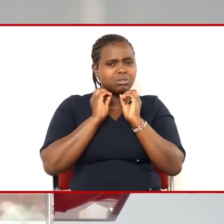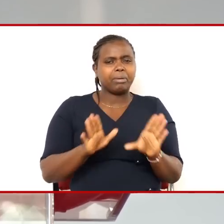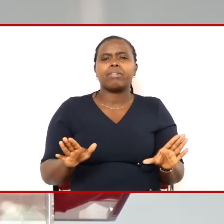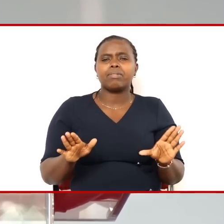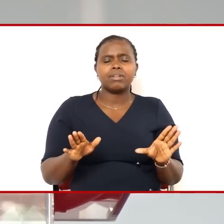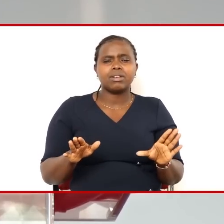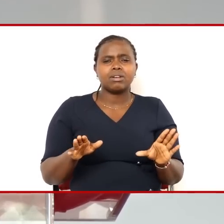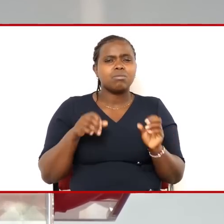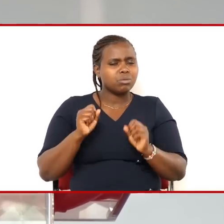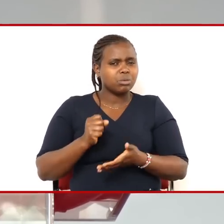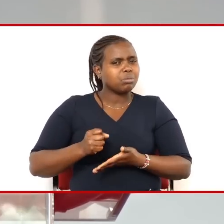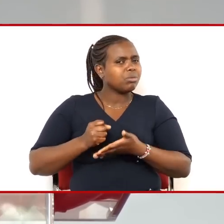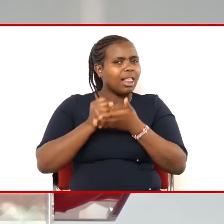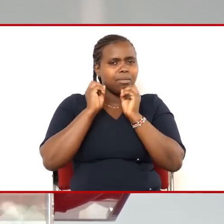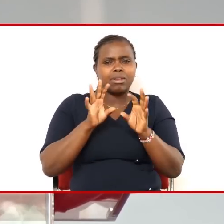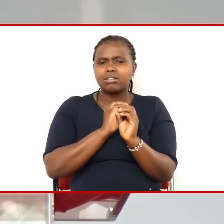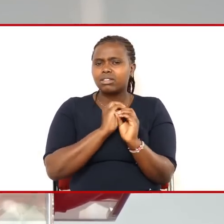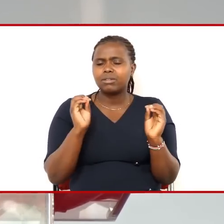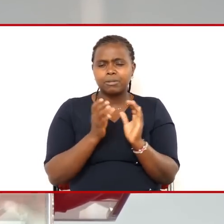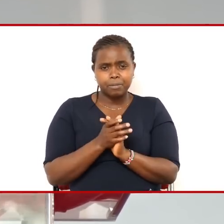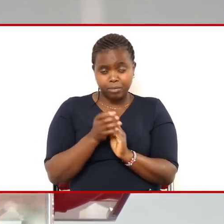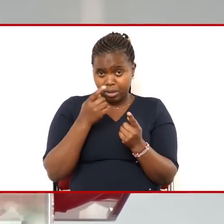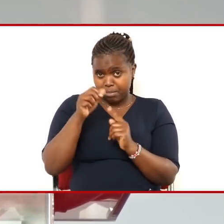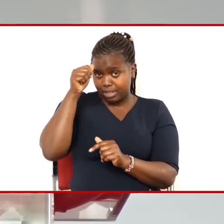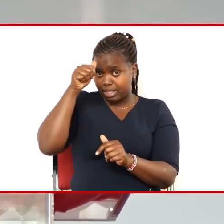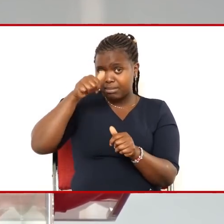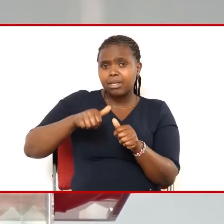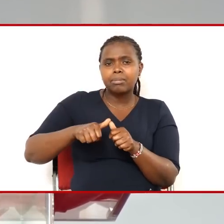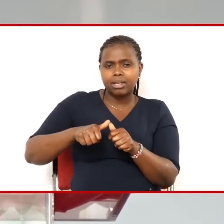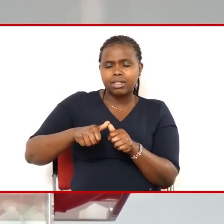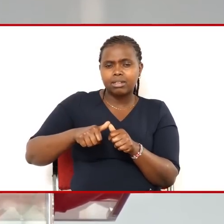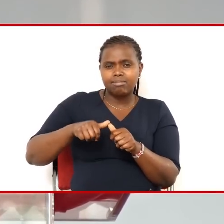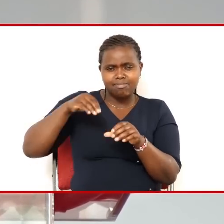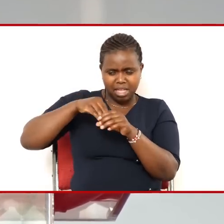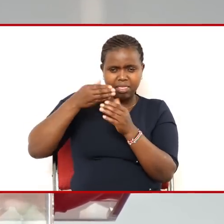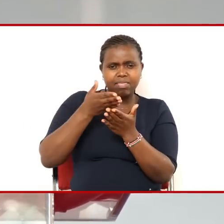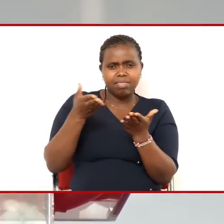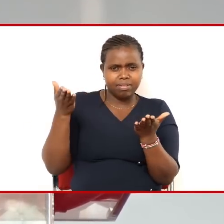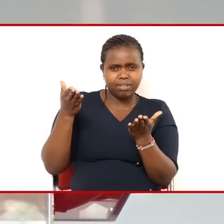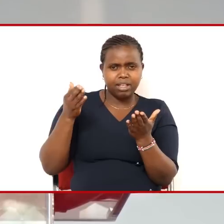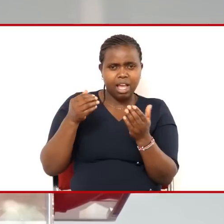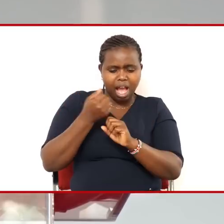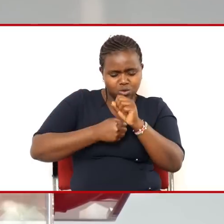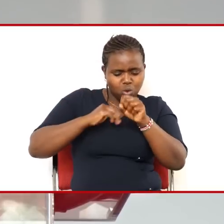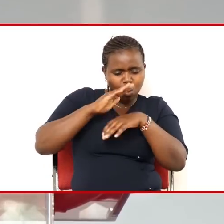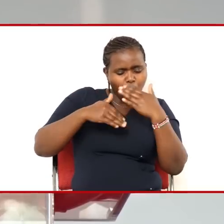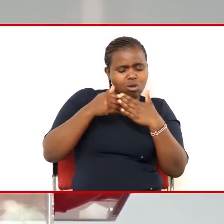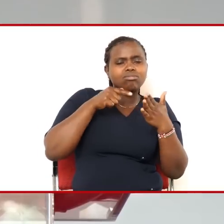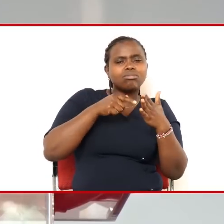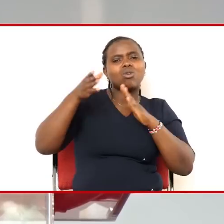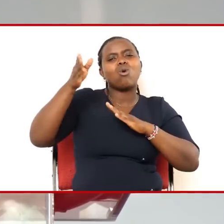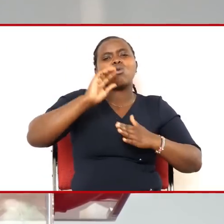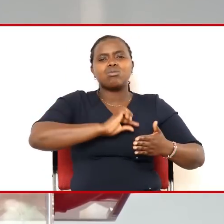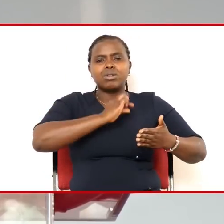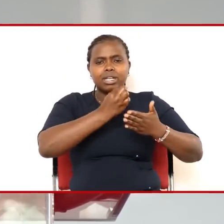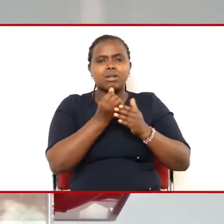we can feel helpless. But remember that in the midst of that, God's grace